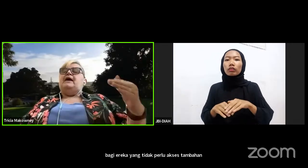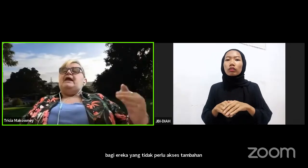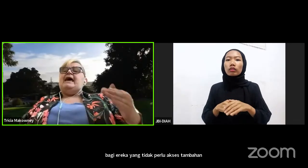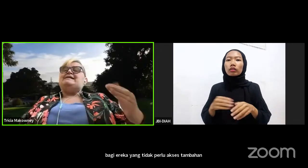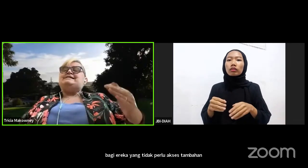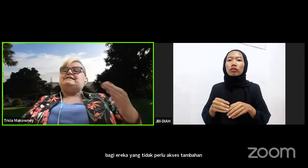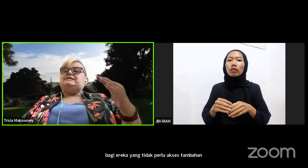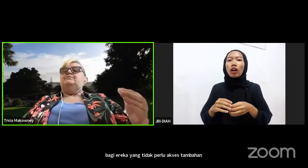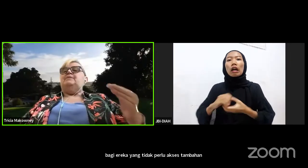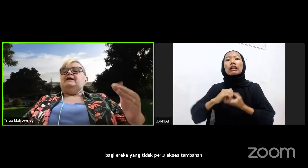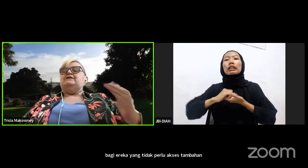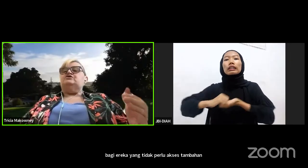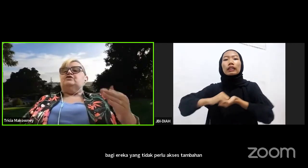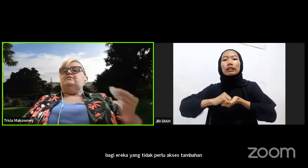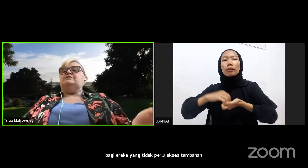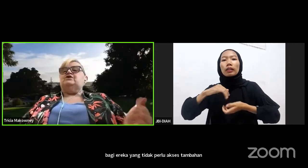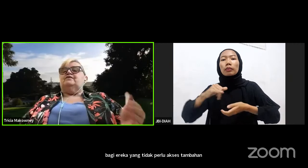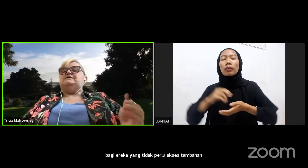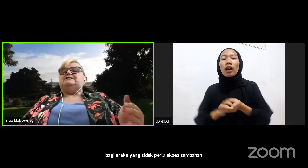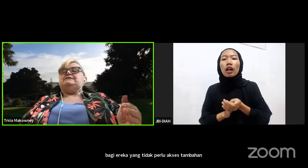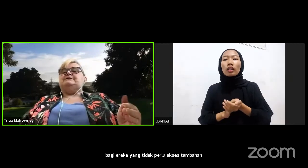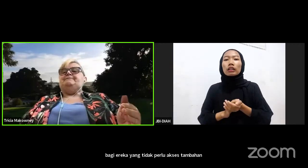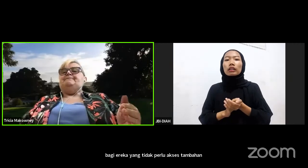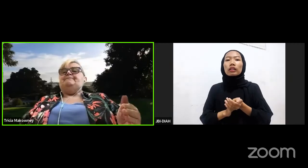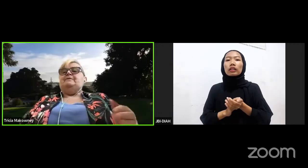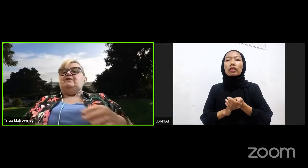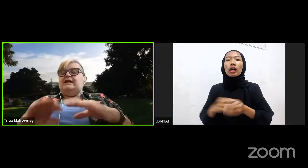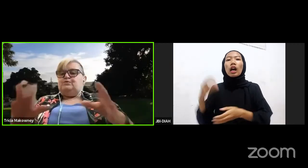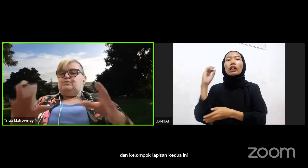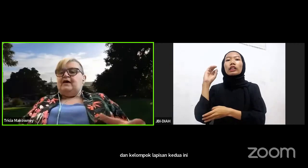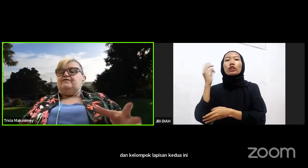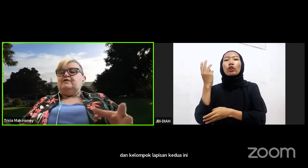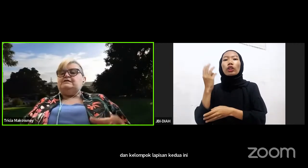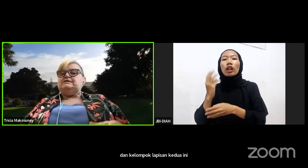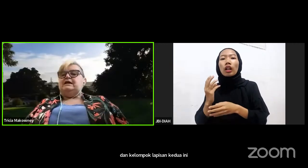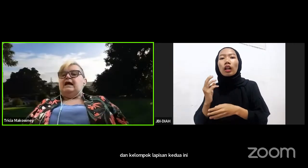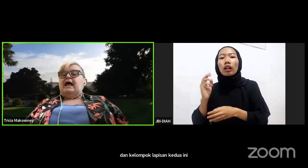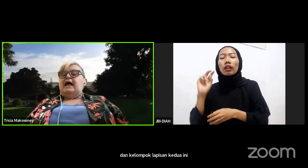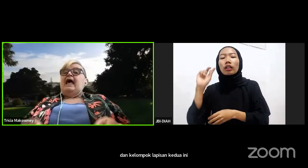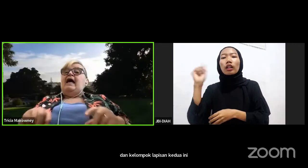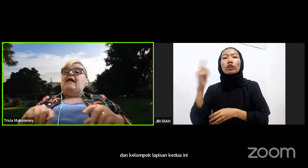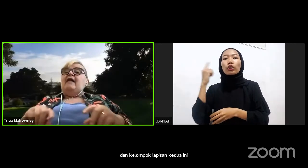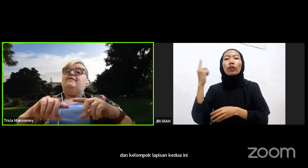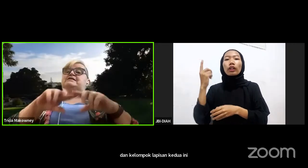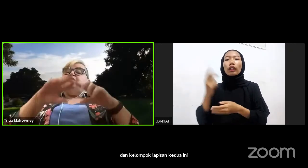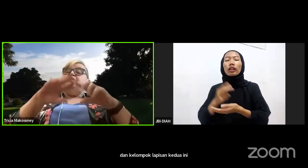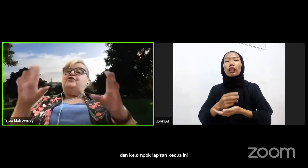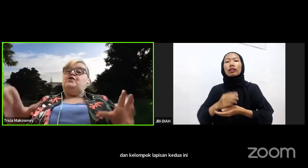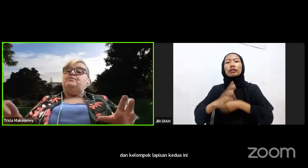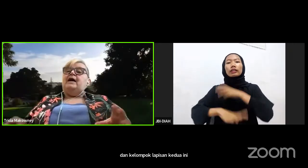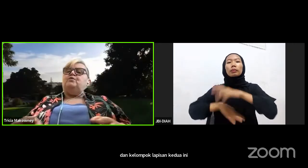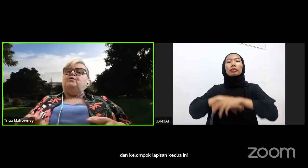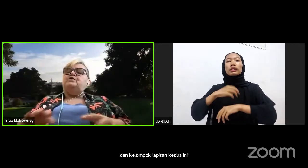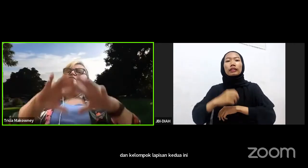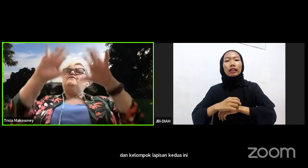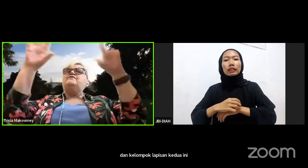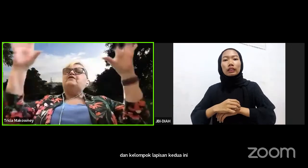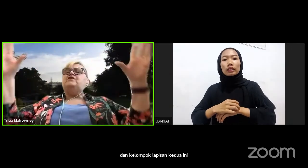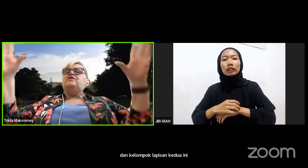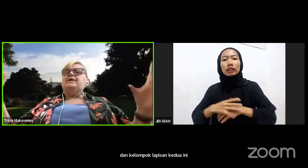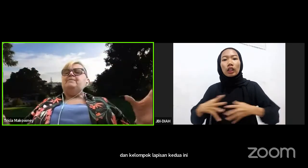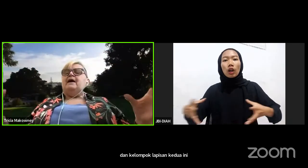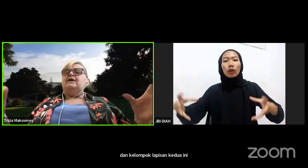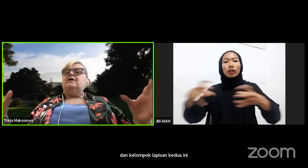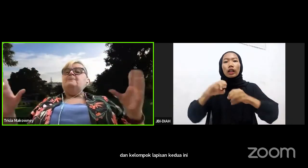is about access to mainstream services. So that's where that fits in. And then there's a third part, which is a